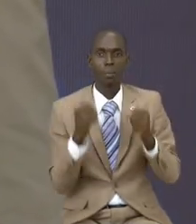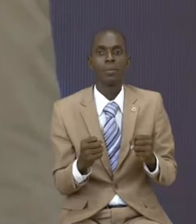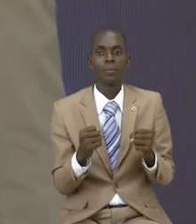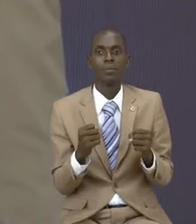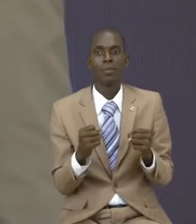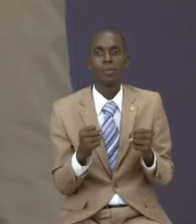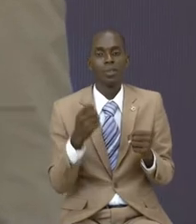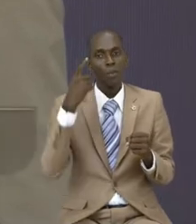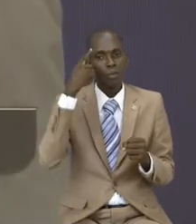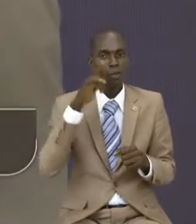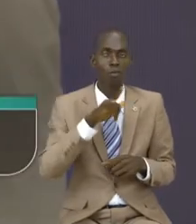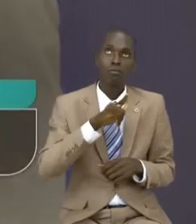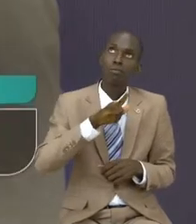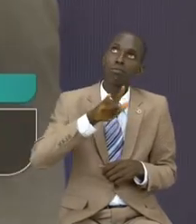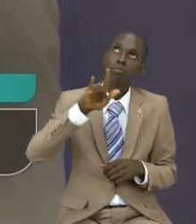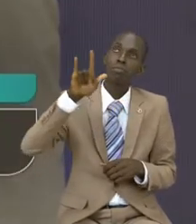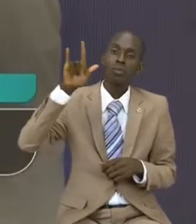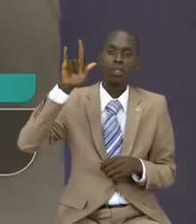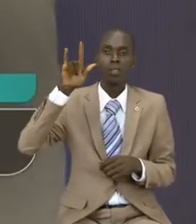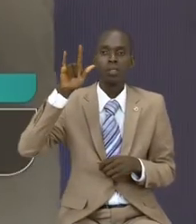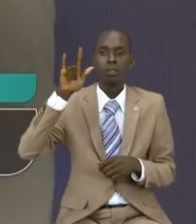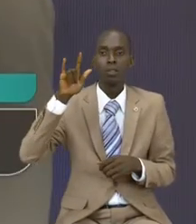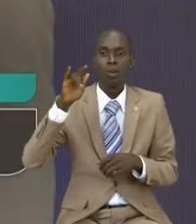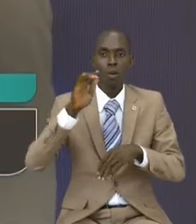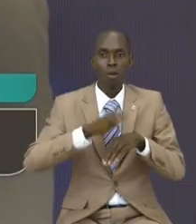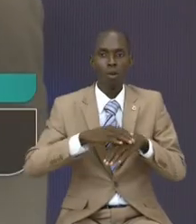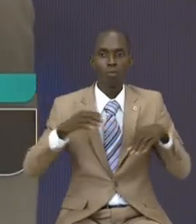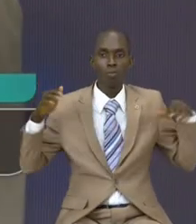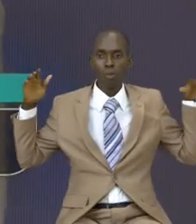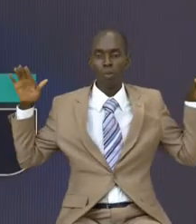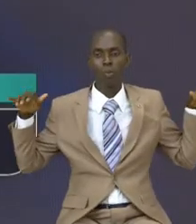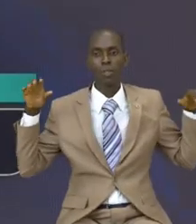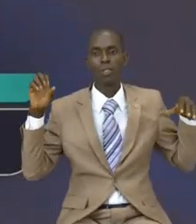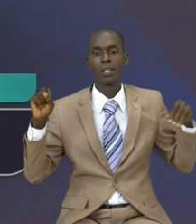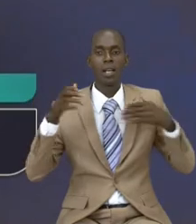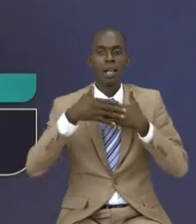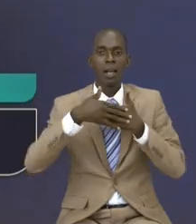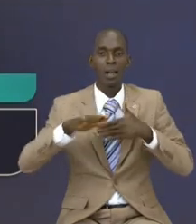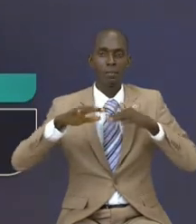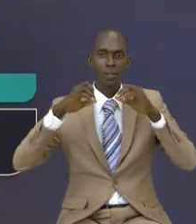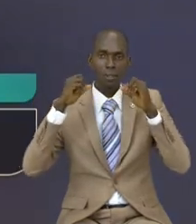for soaring on wings after